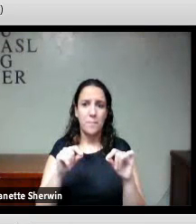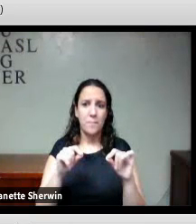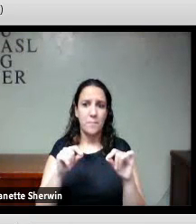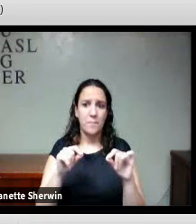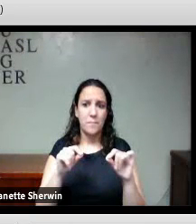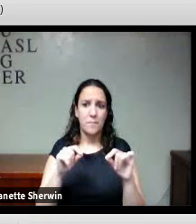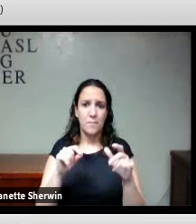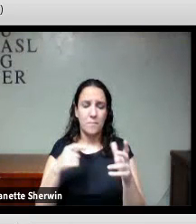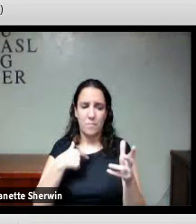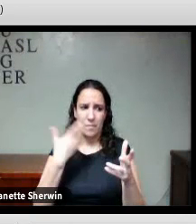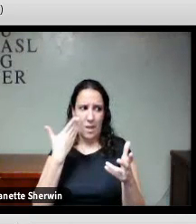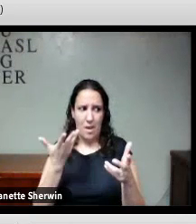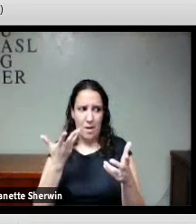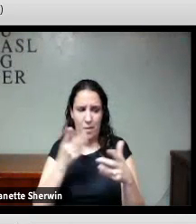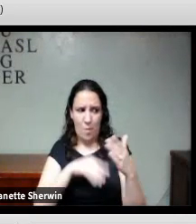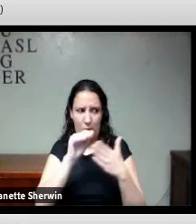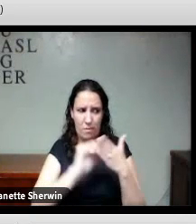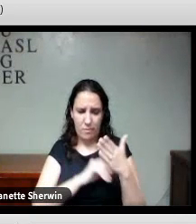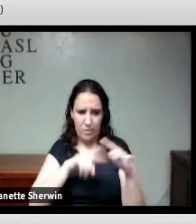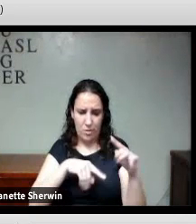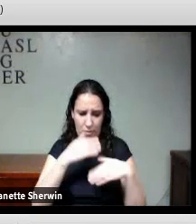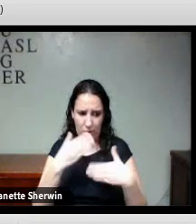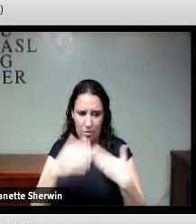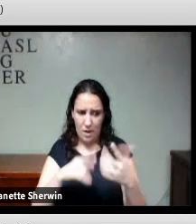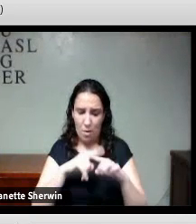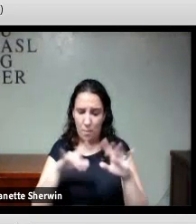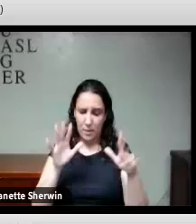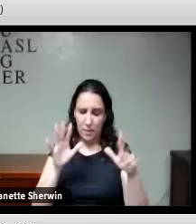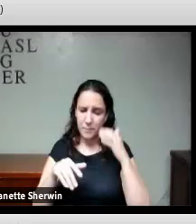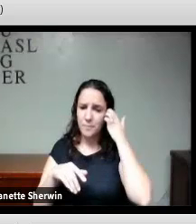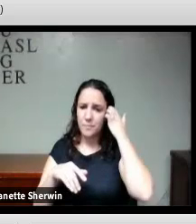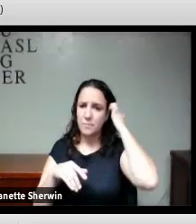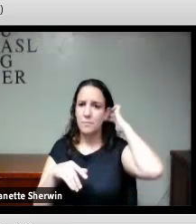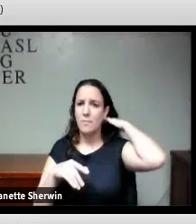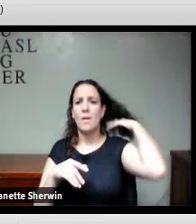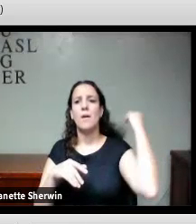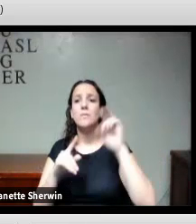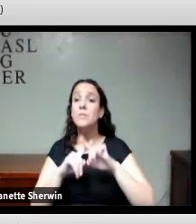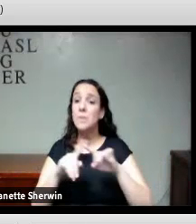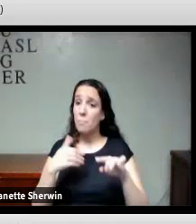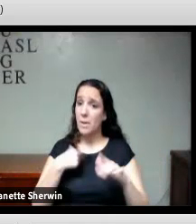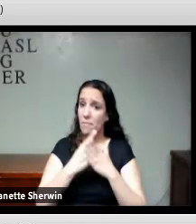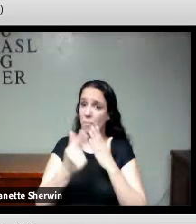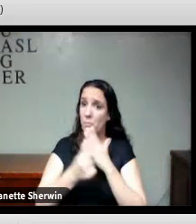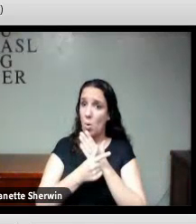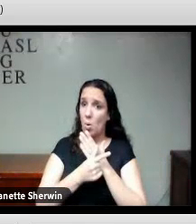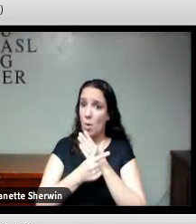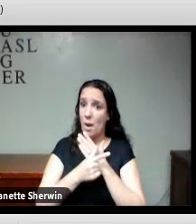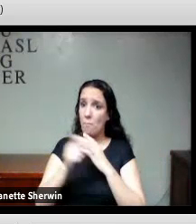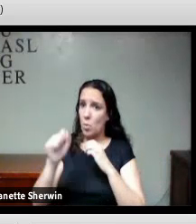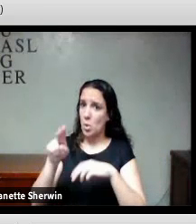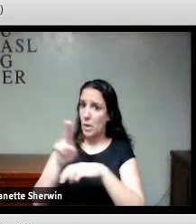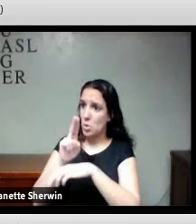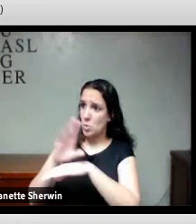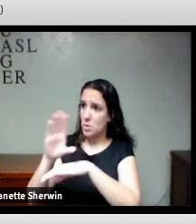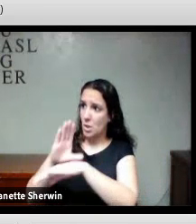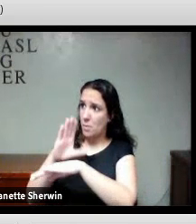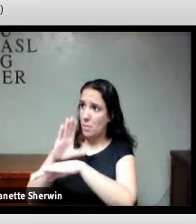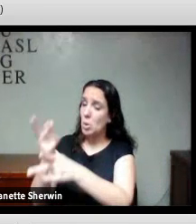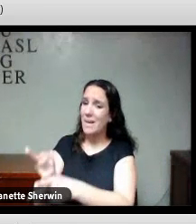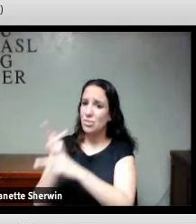about the forms that they couldn't get them processed 3 different times. But she said, we do have a program where you can get on the computer and check that book